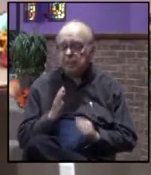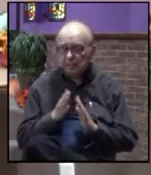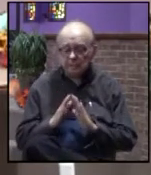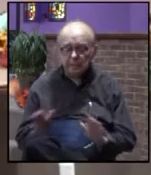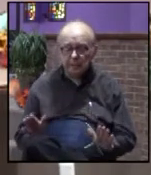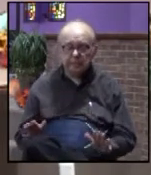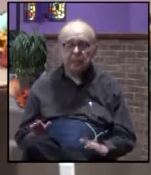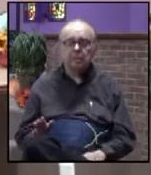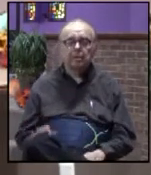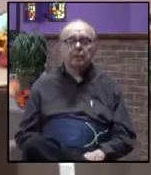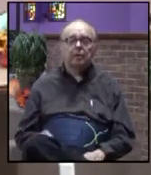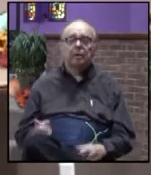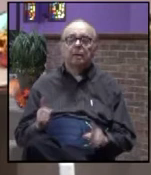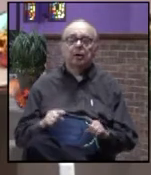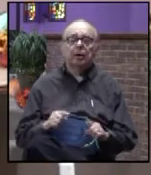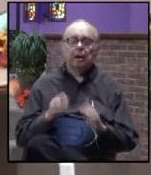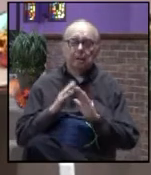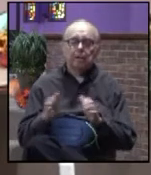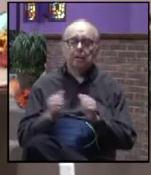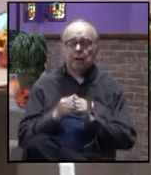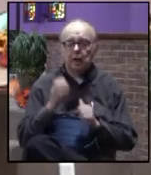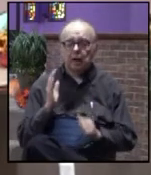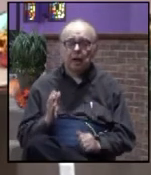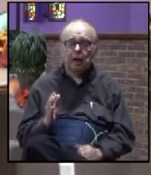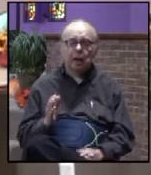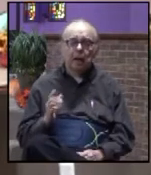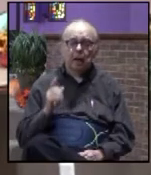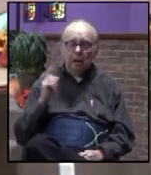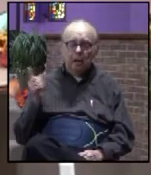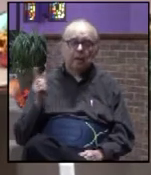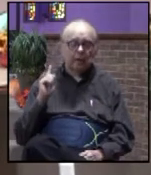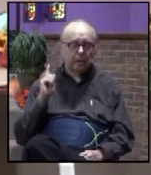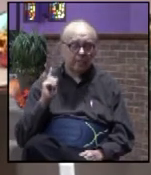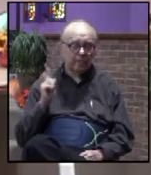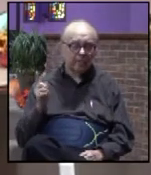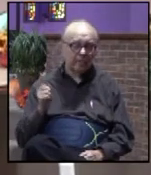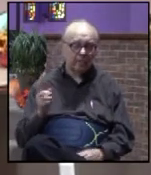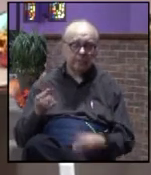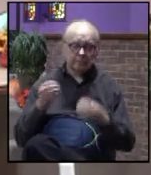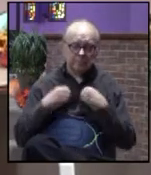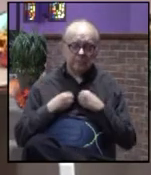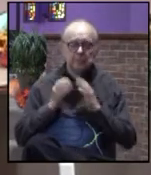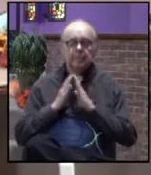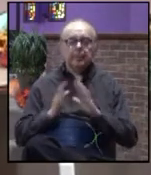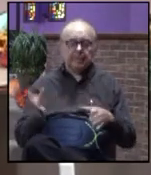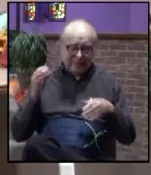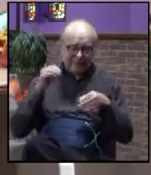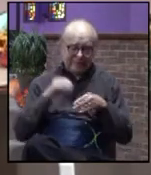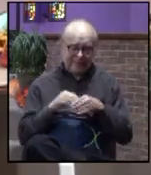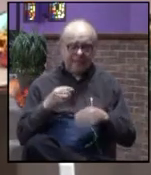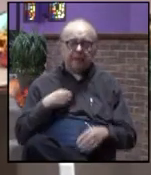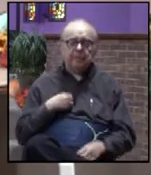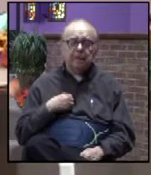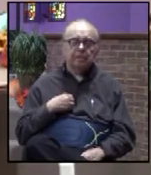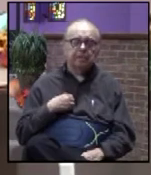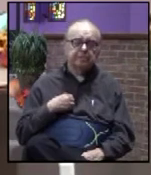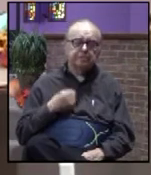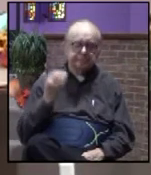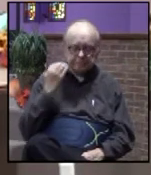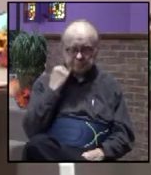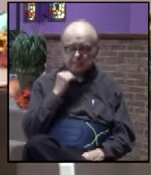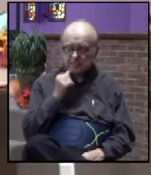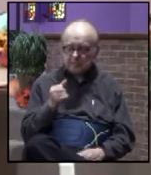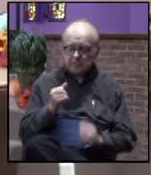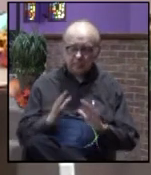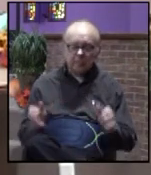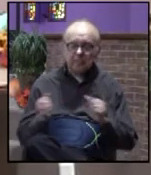And when I'm at peace with God, He is the one that's given me the peace inside. If I am not